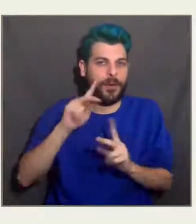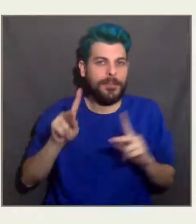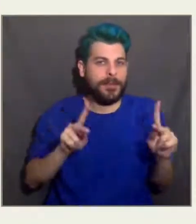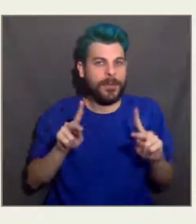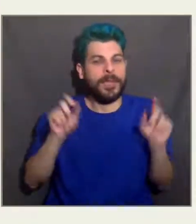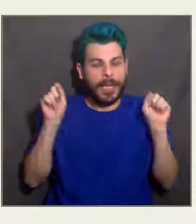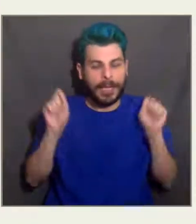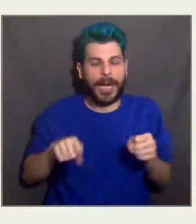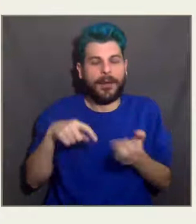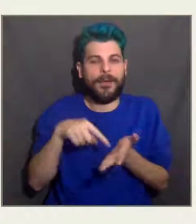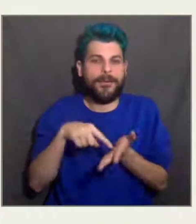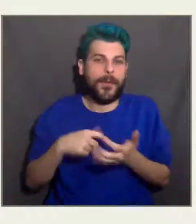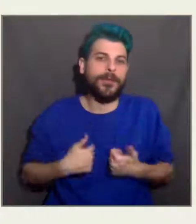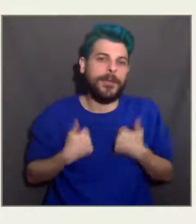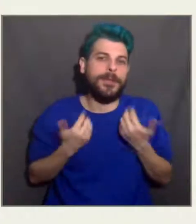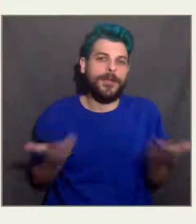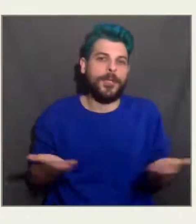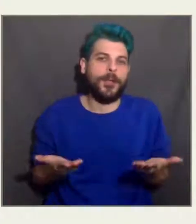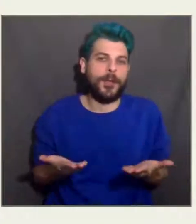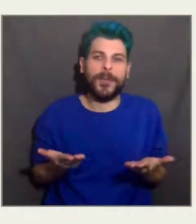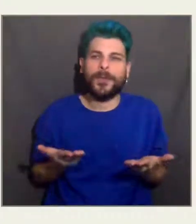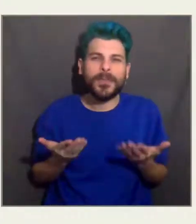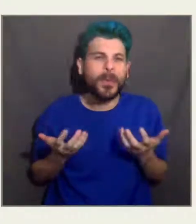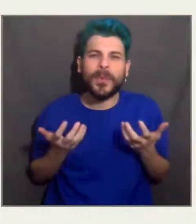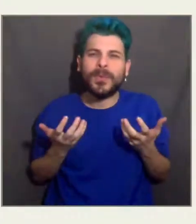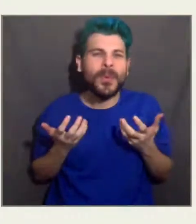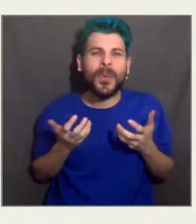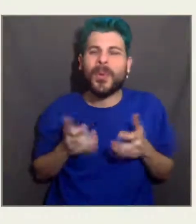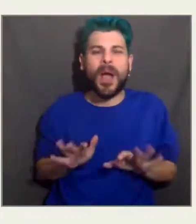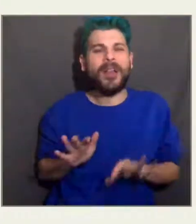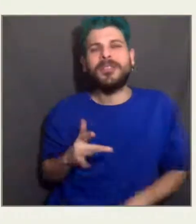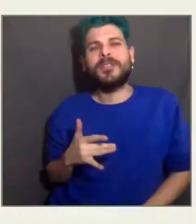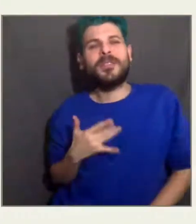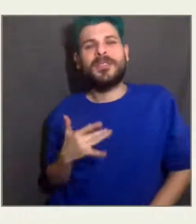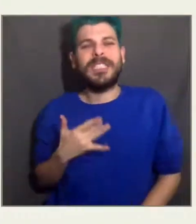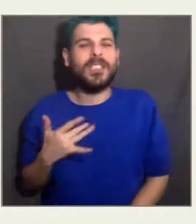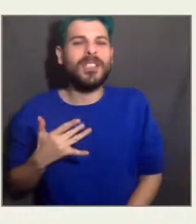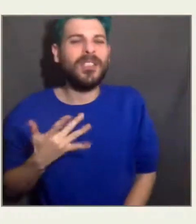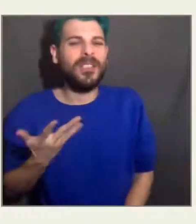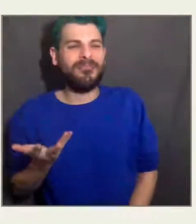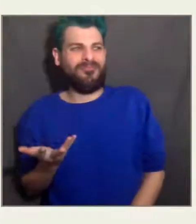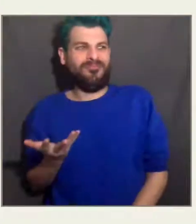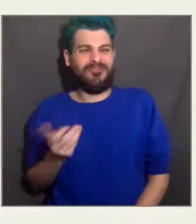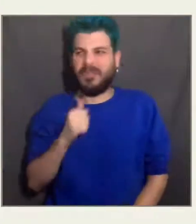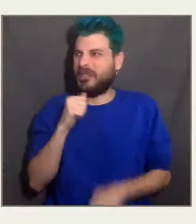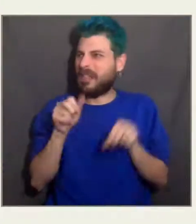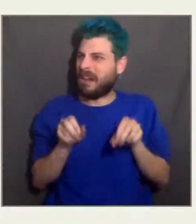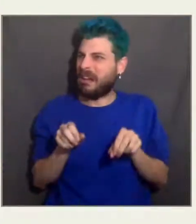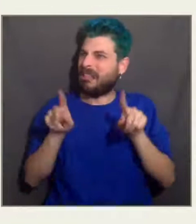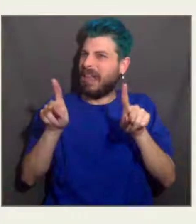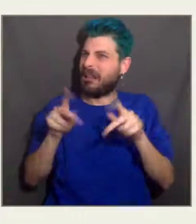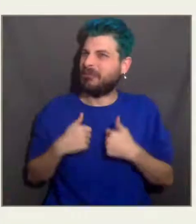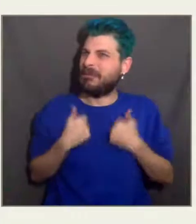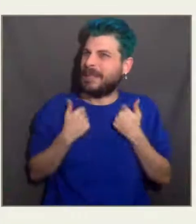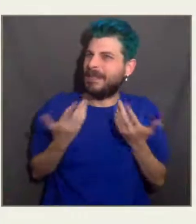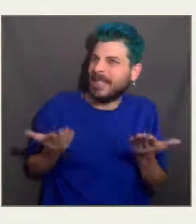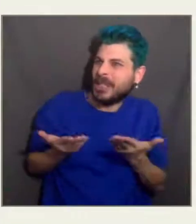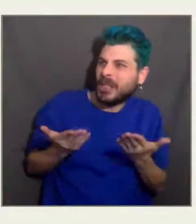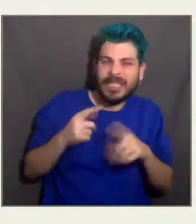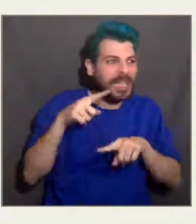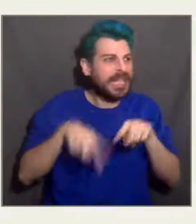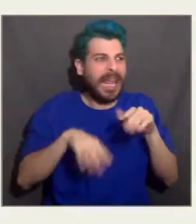region. Because we don't want to participate in actually not allowing people to be able to live here and access